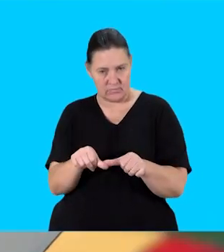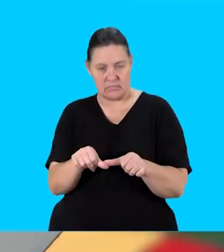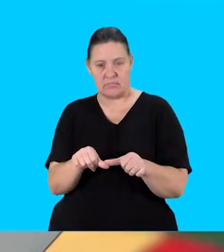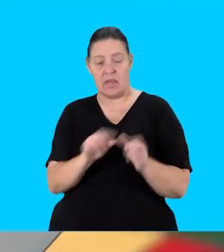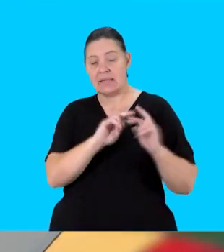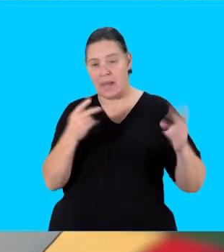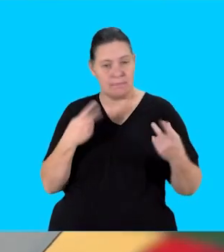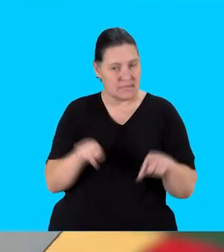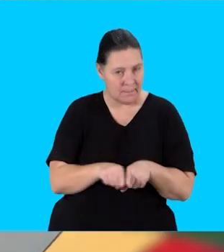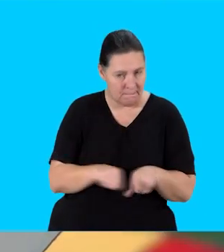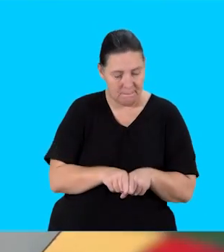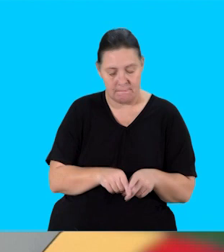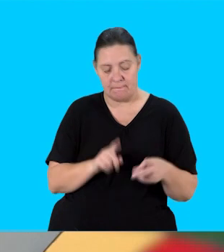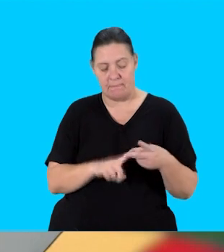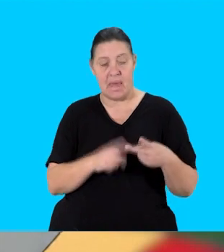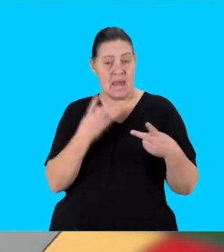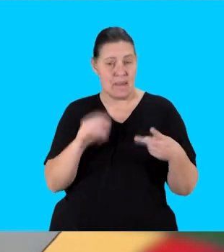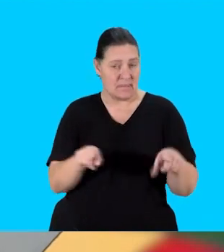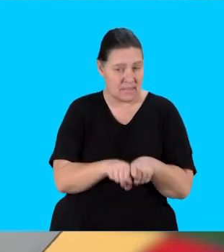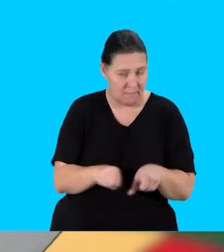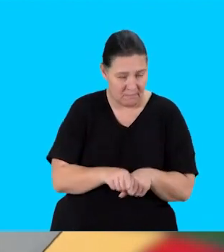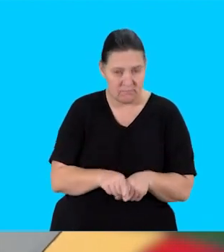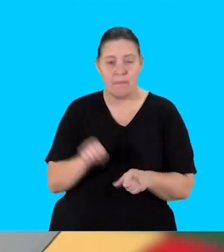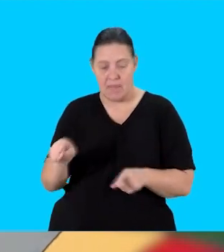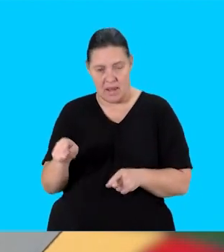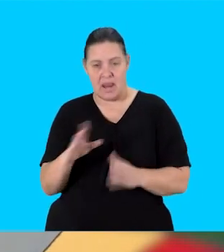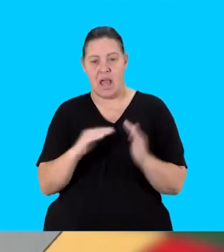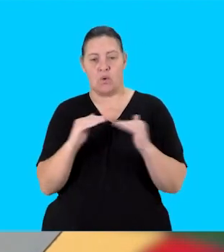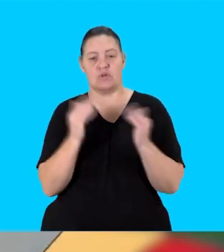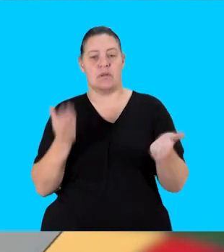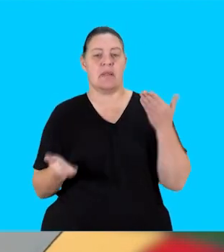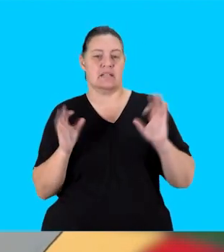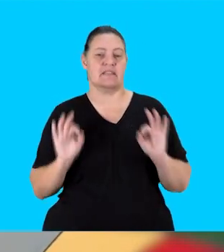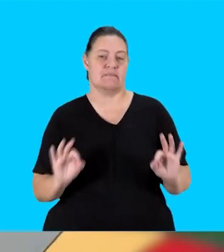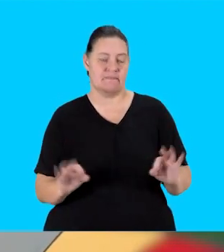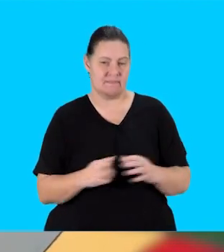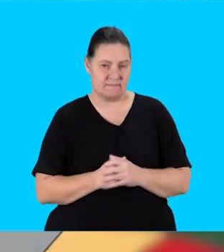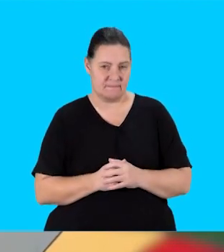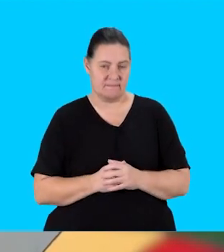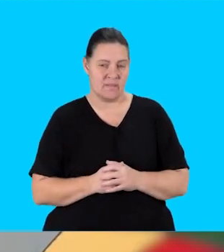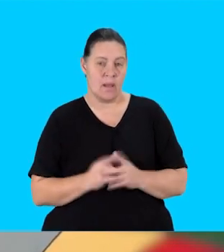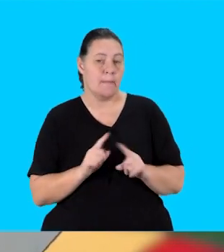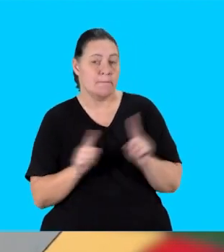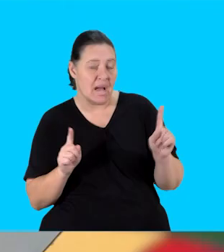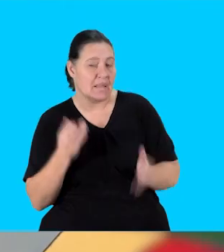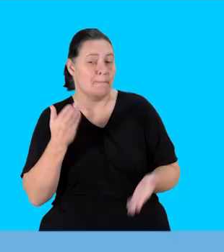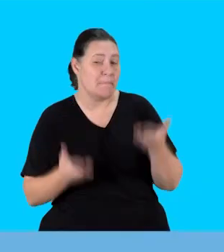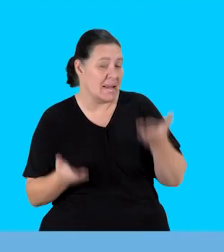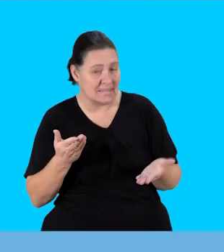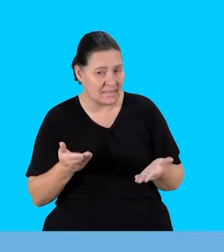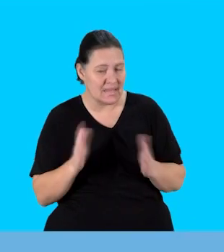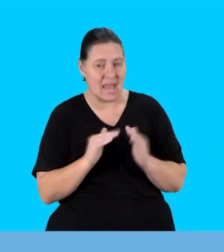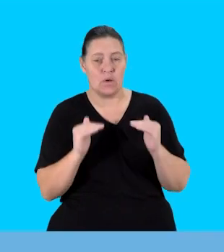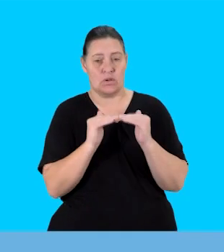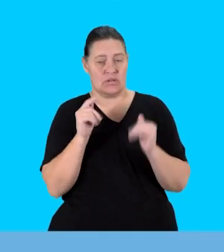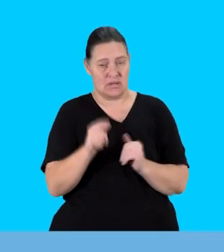the type is maintained, the number is maintained, we can say that this equation is balanced, right? However, when